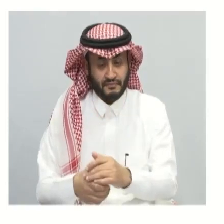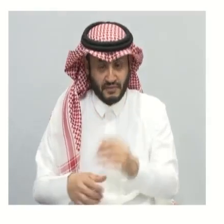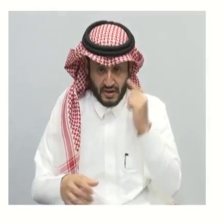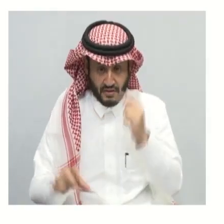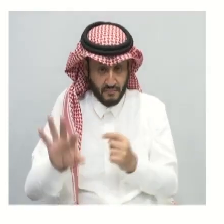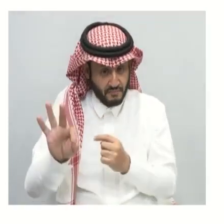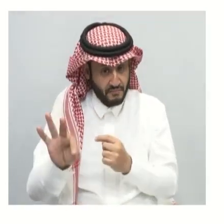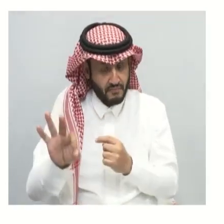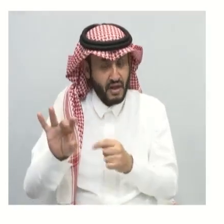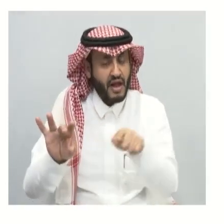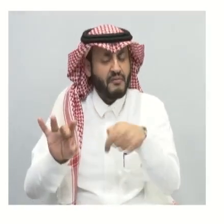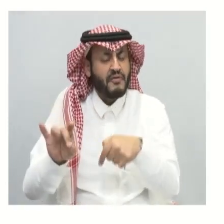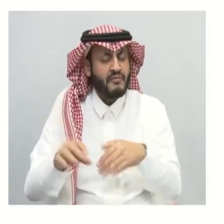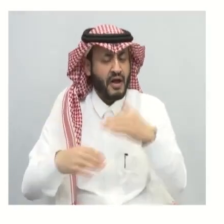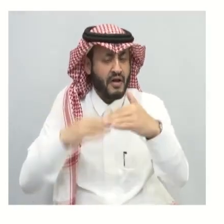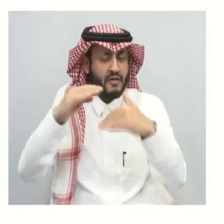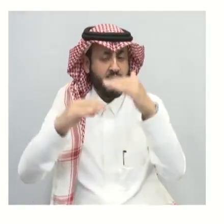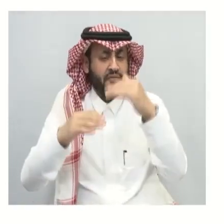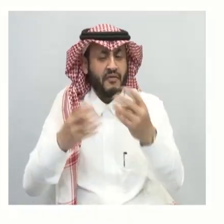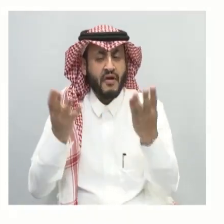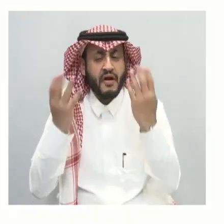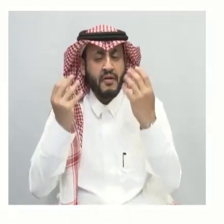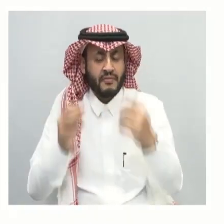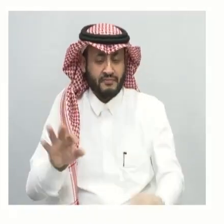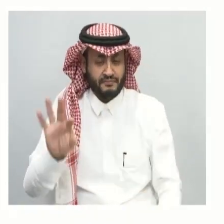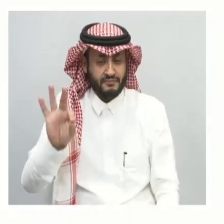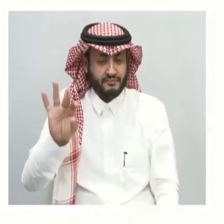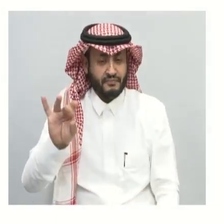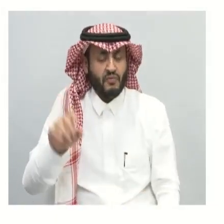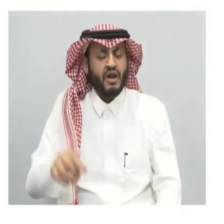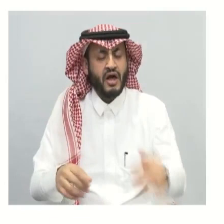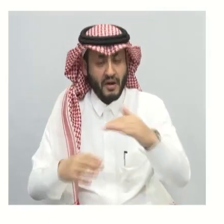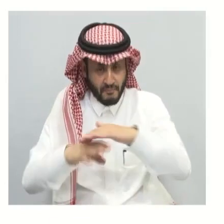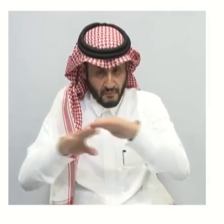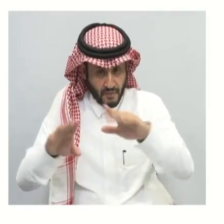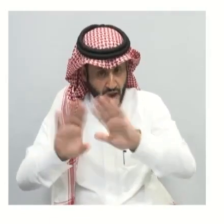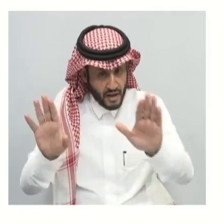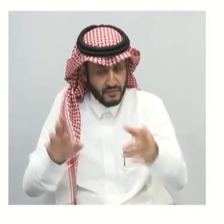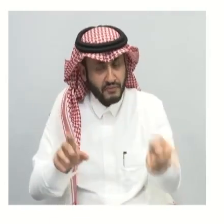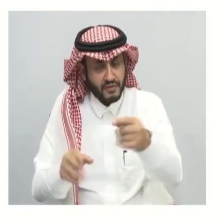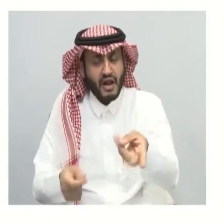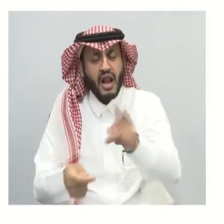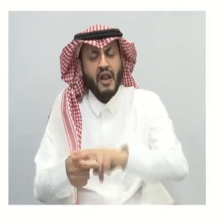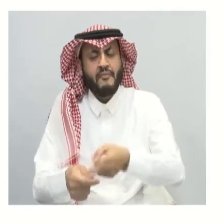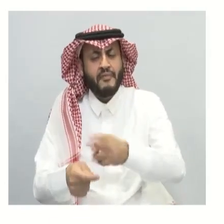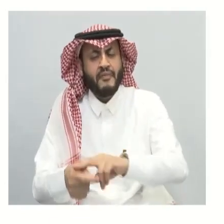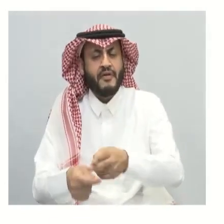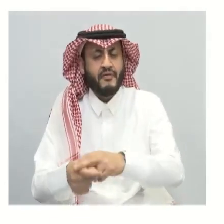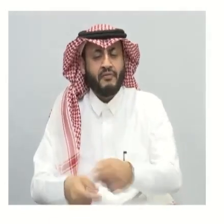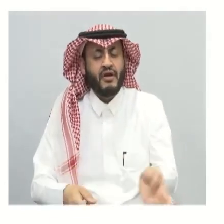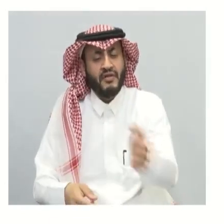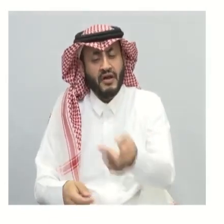doing well? So you will highlight the first one, or I need to practice more, or I need to redo it